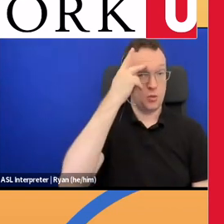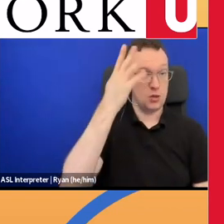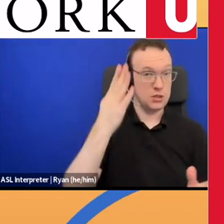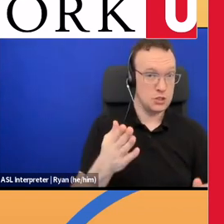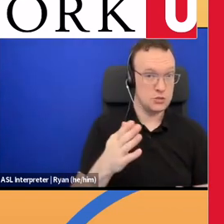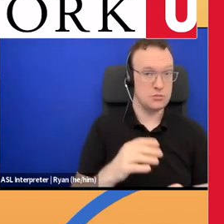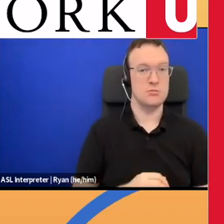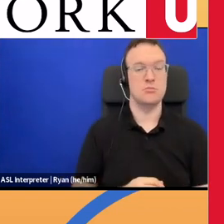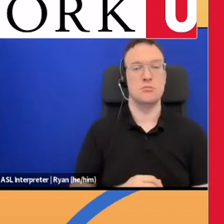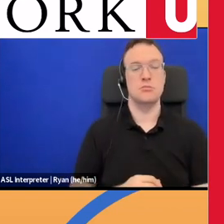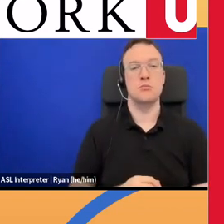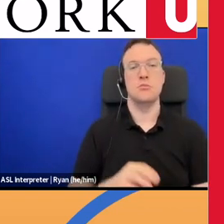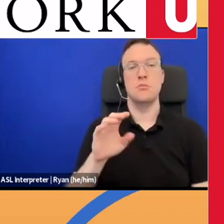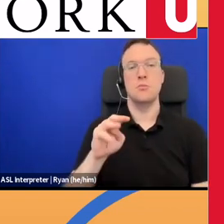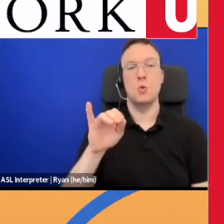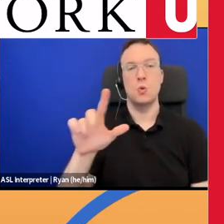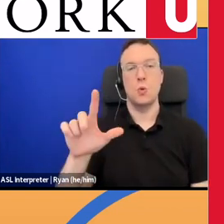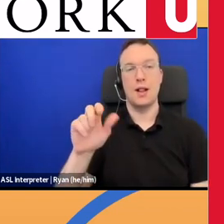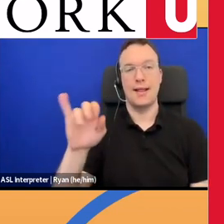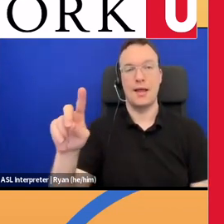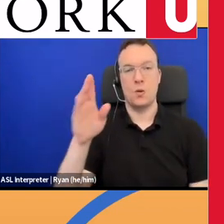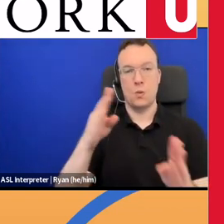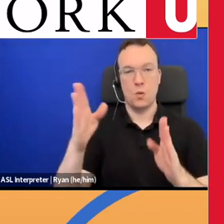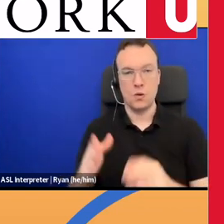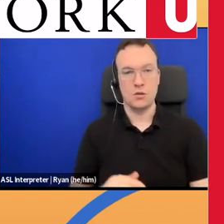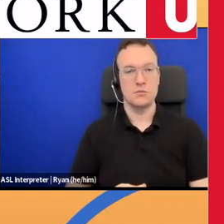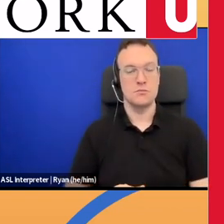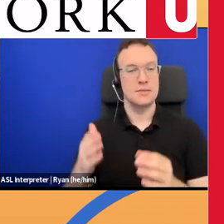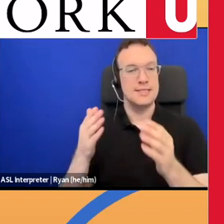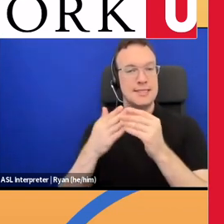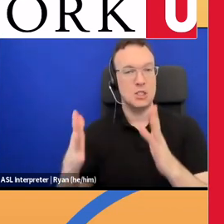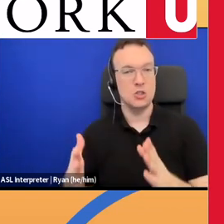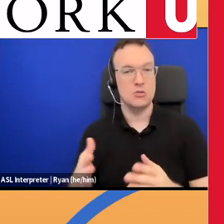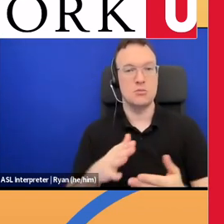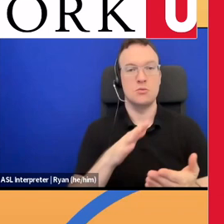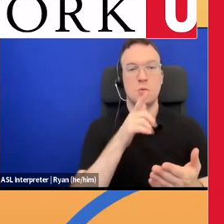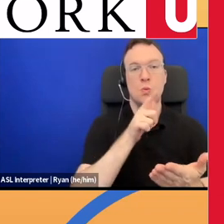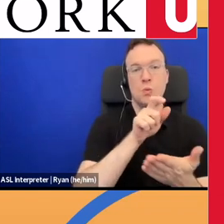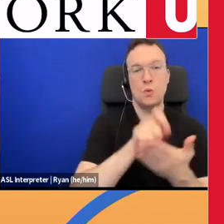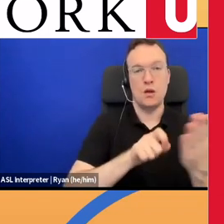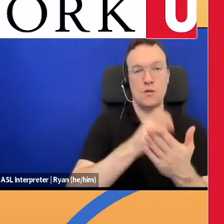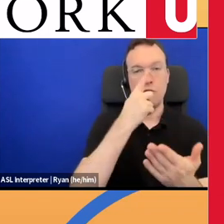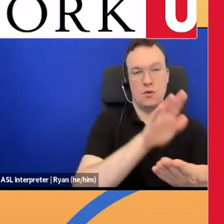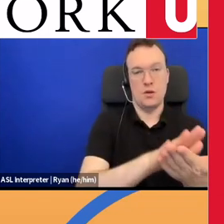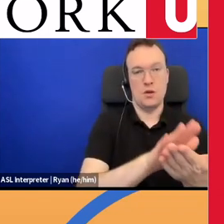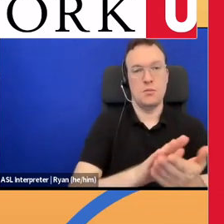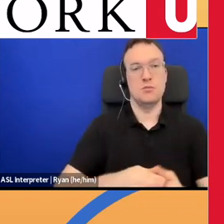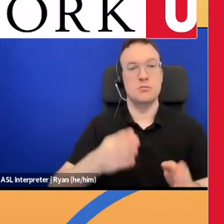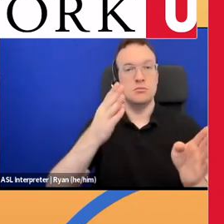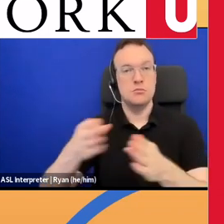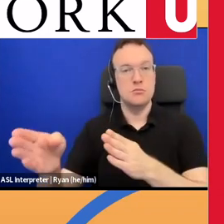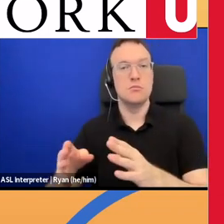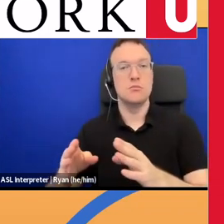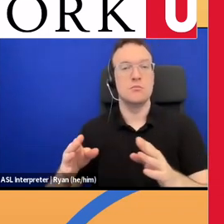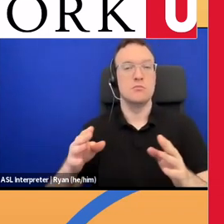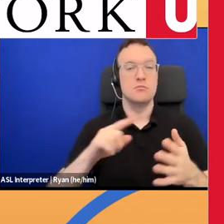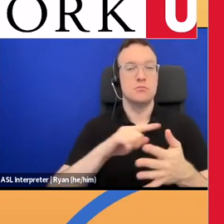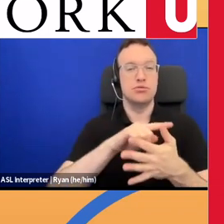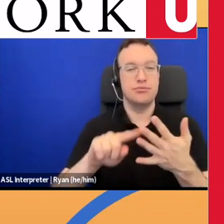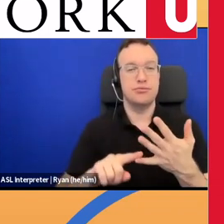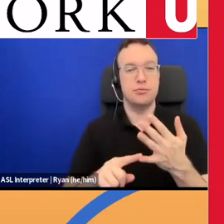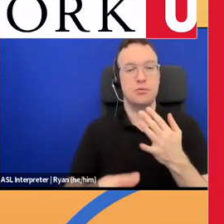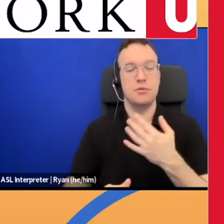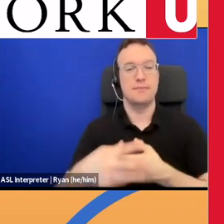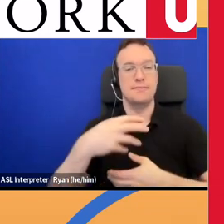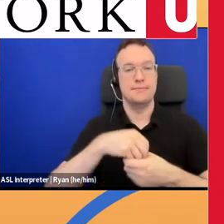to mutual aid organizers, world leaders, academics, individuals, leading Douglas Broom of